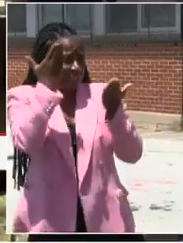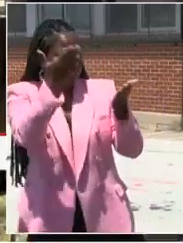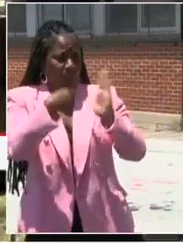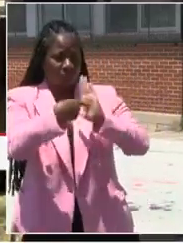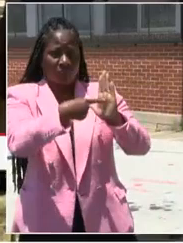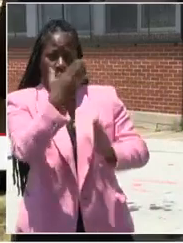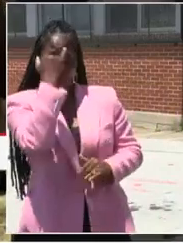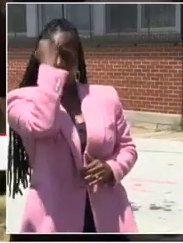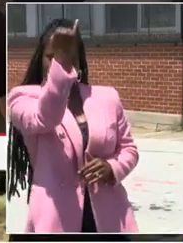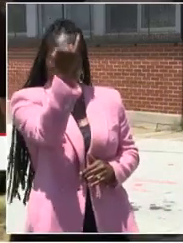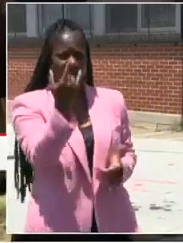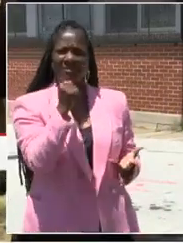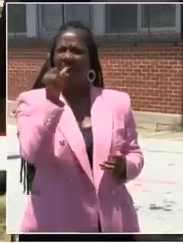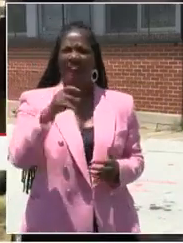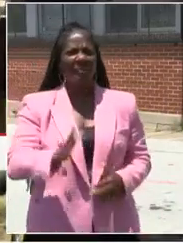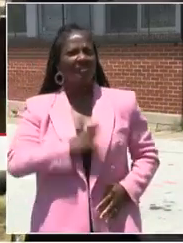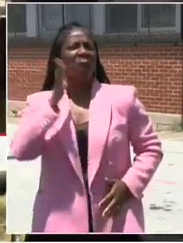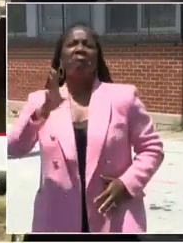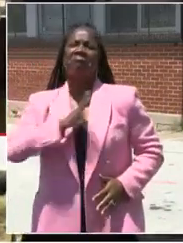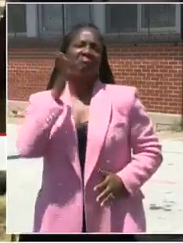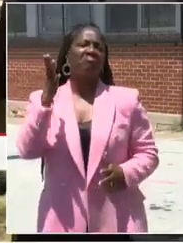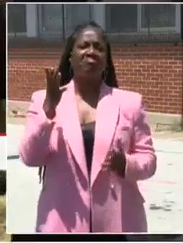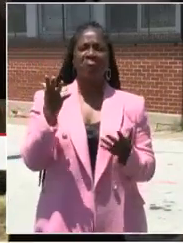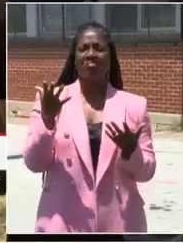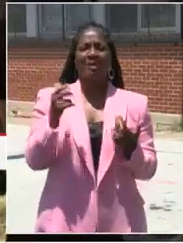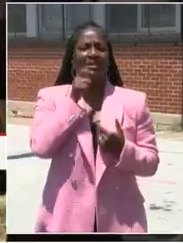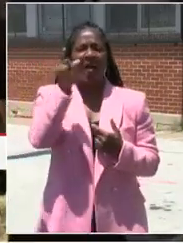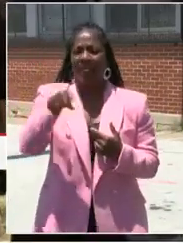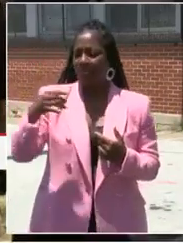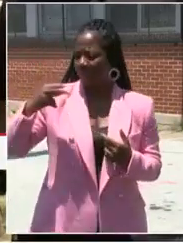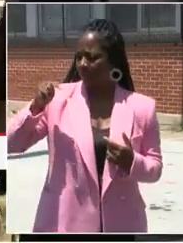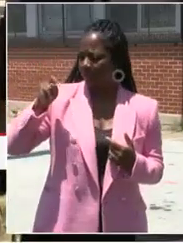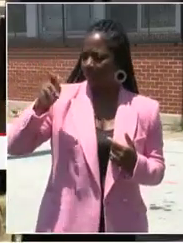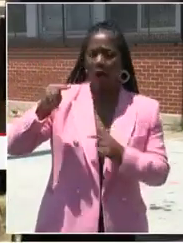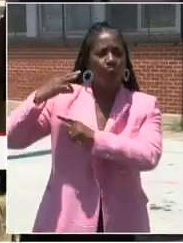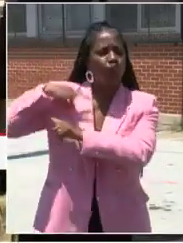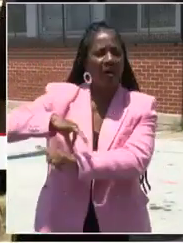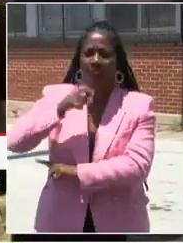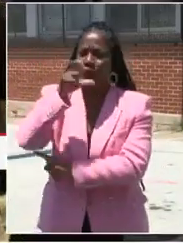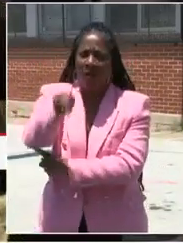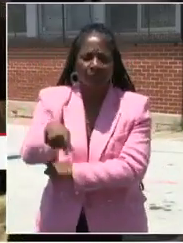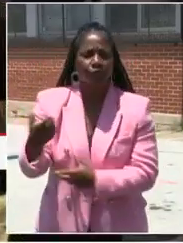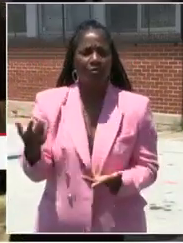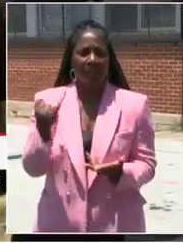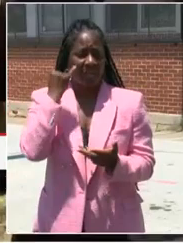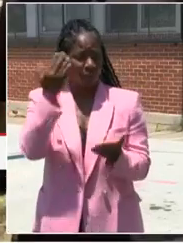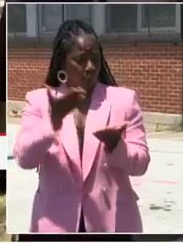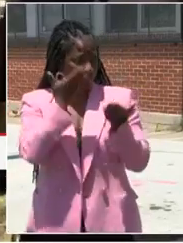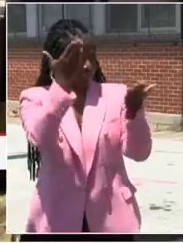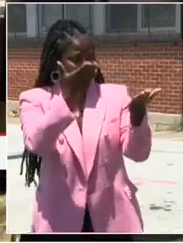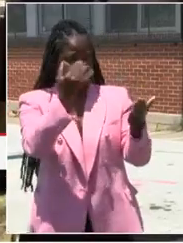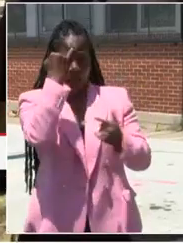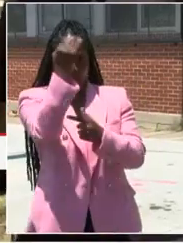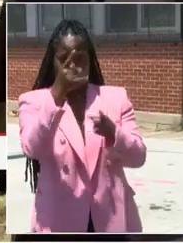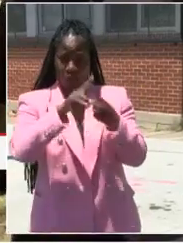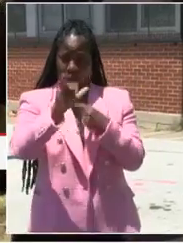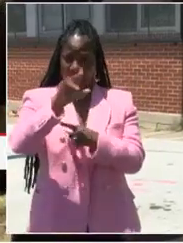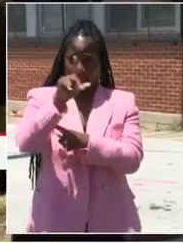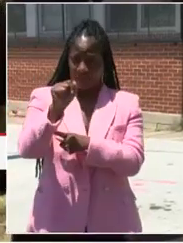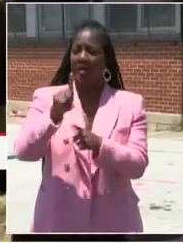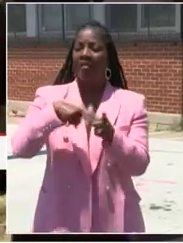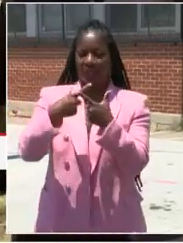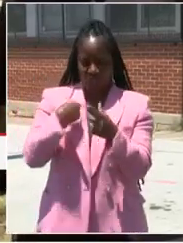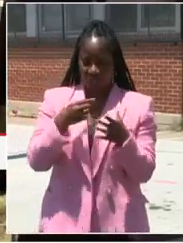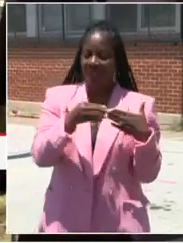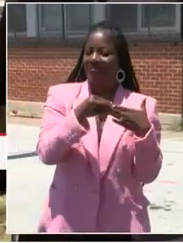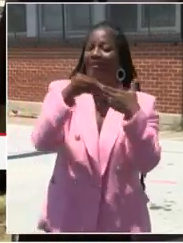it doesn't have to be fancy. It doesn't have to be a nonprofit. If you present an idea to Linda, she can set you in the